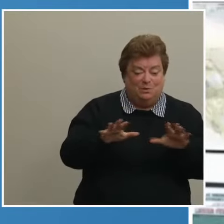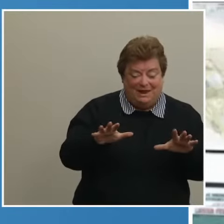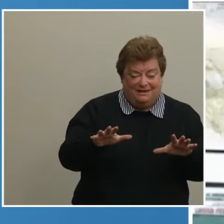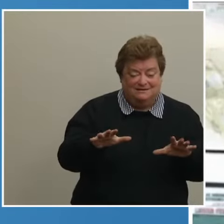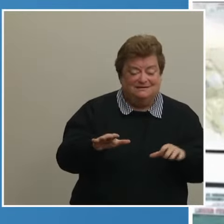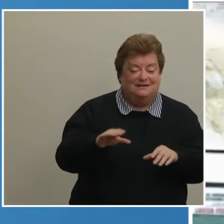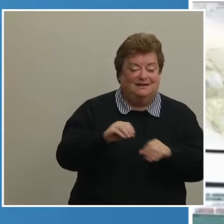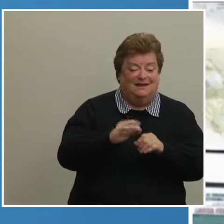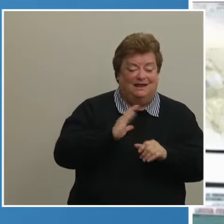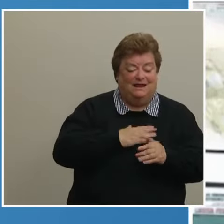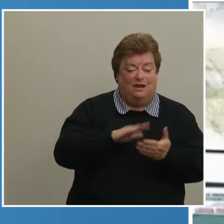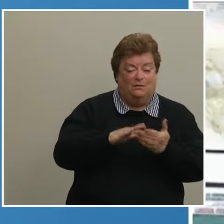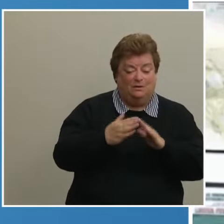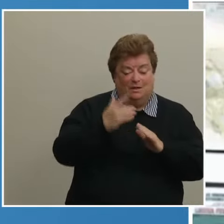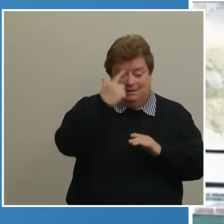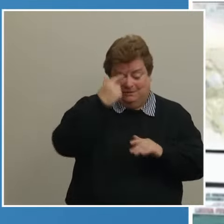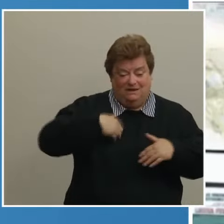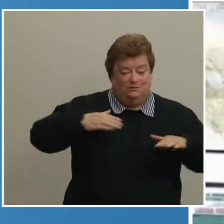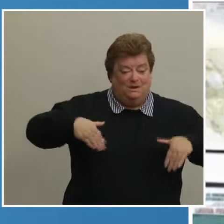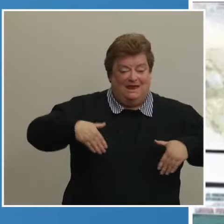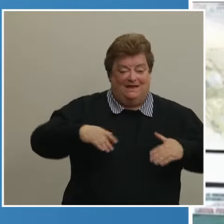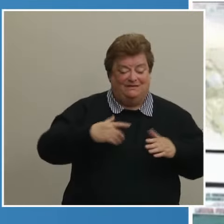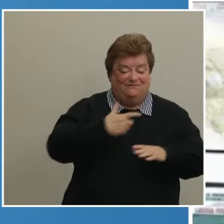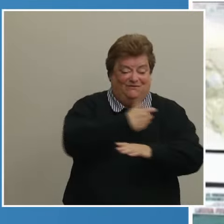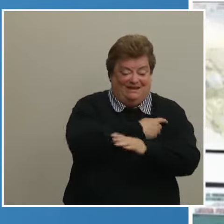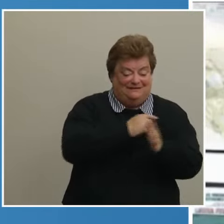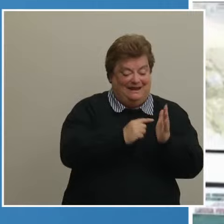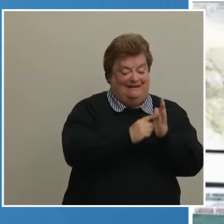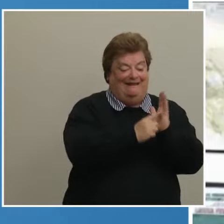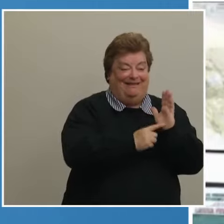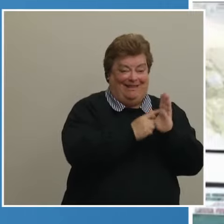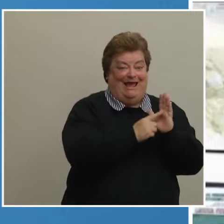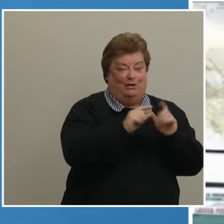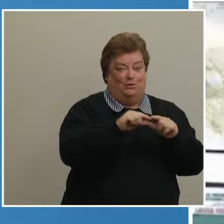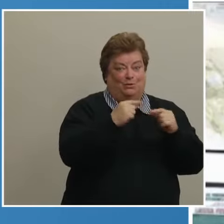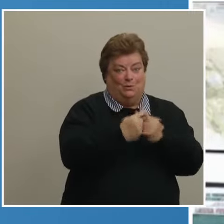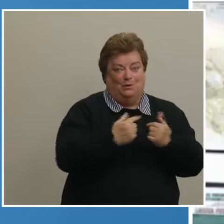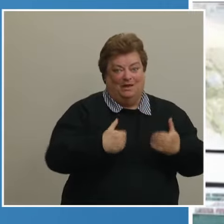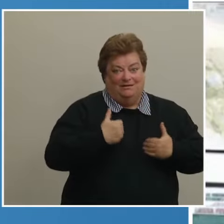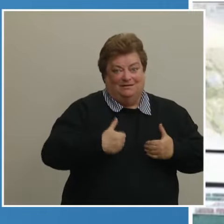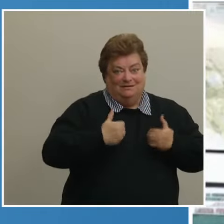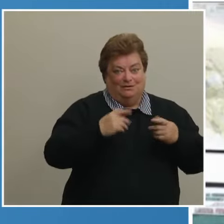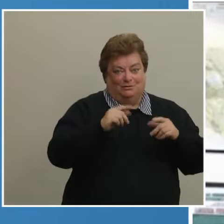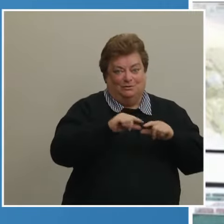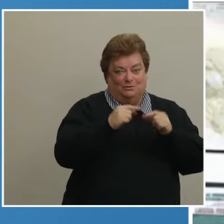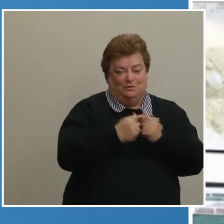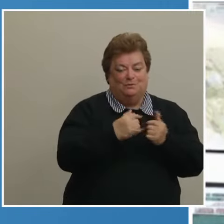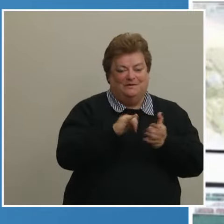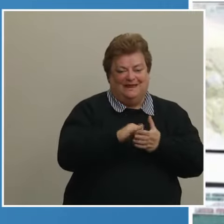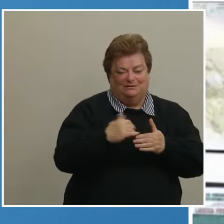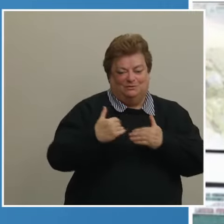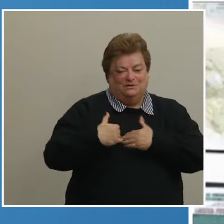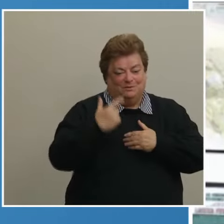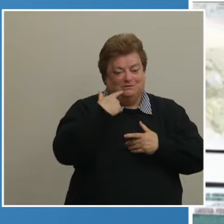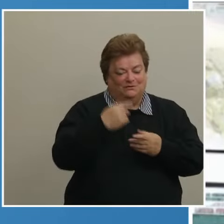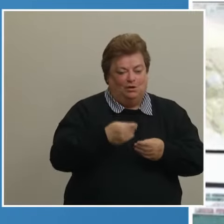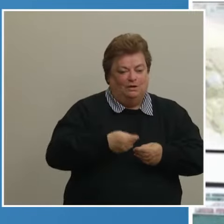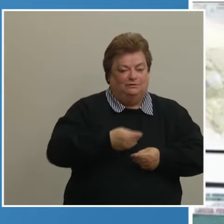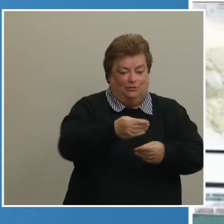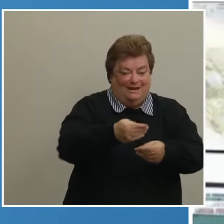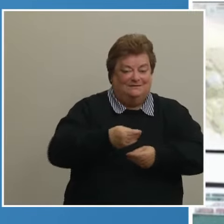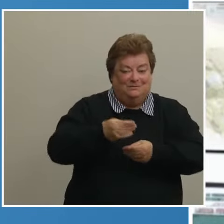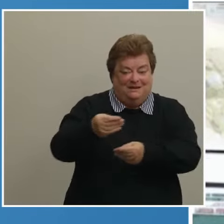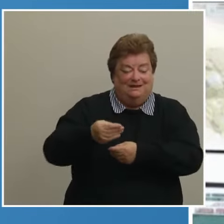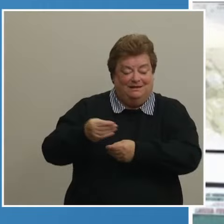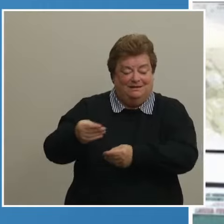haven't vaccinated that portion of the population to a large degree that's mostly responsible for transmitting the virus. So